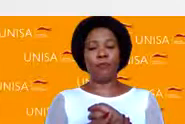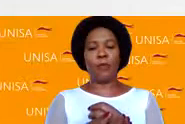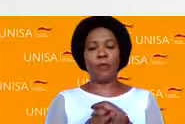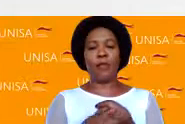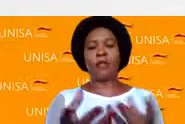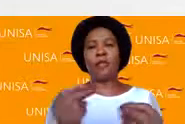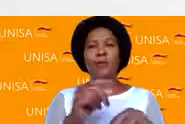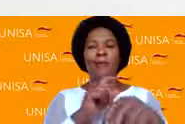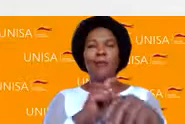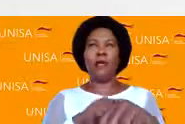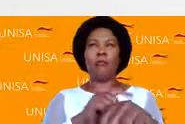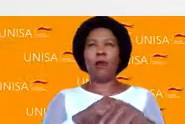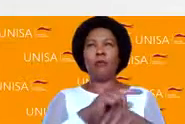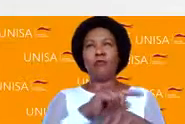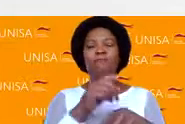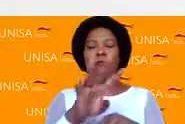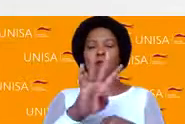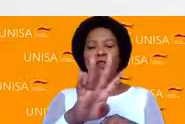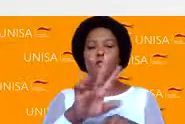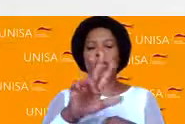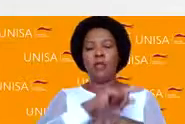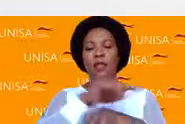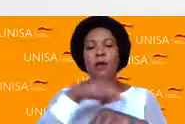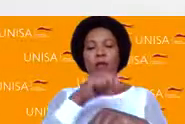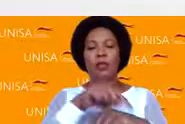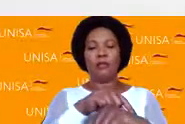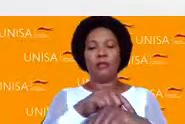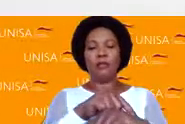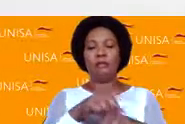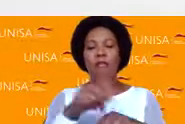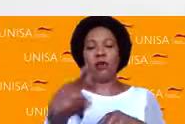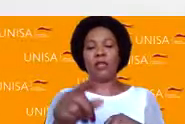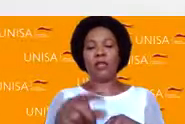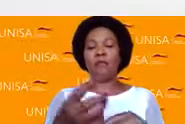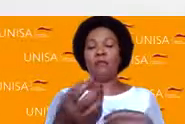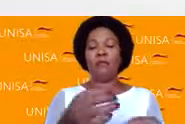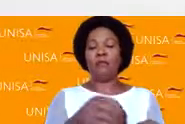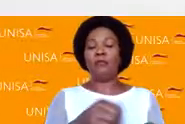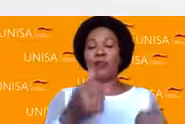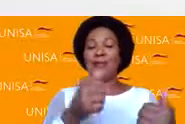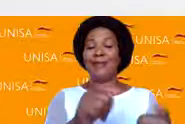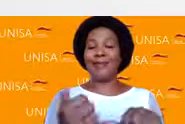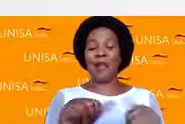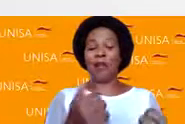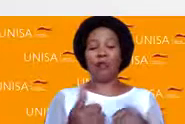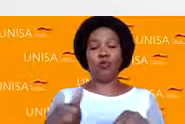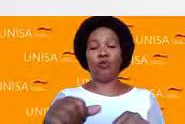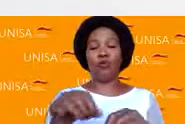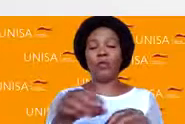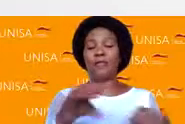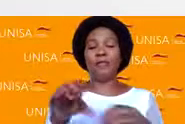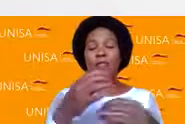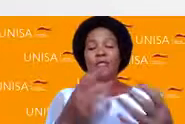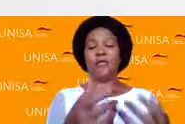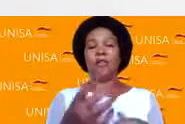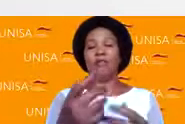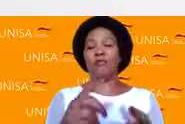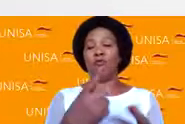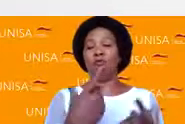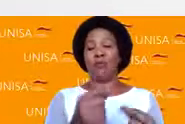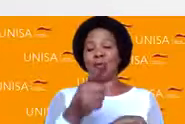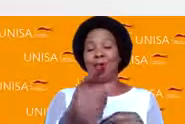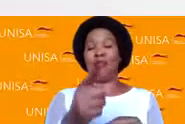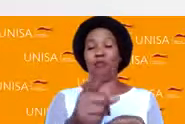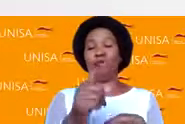to be activated. And so just once you claim, just give some time for the account to be created and